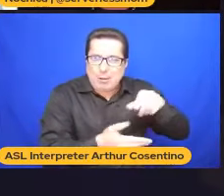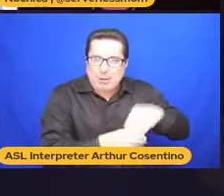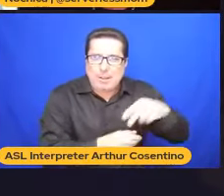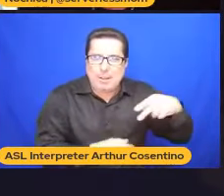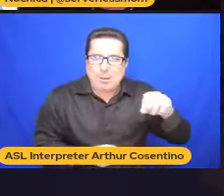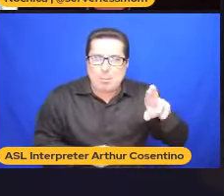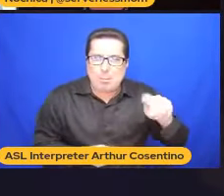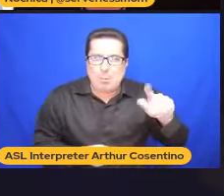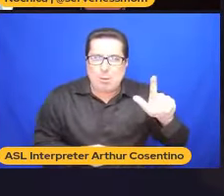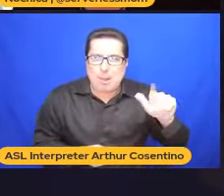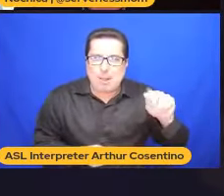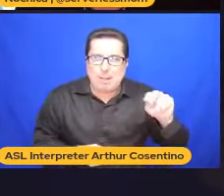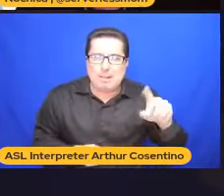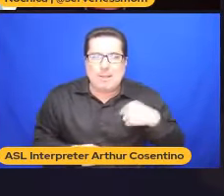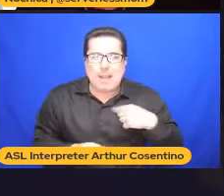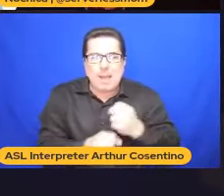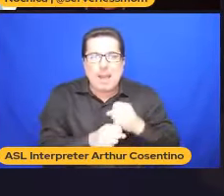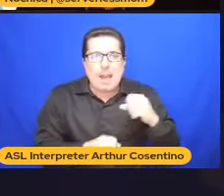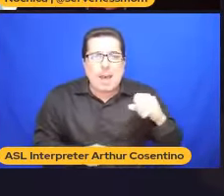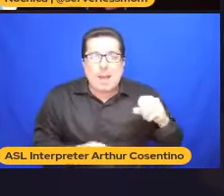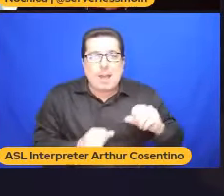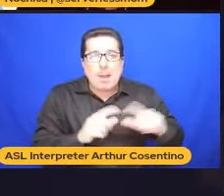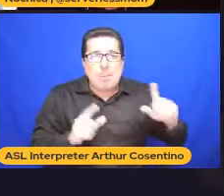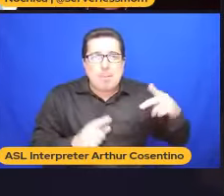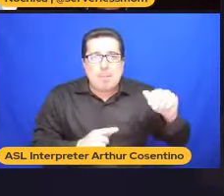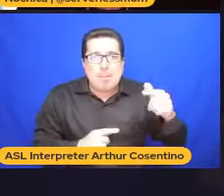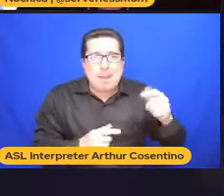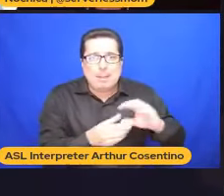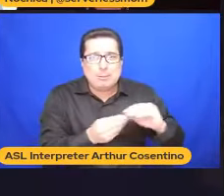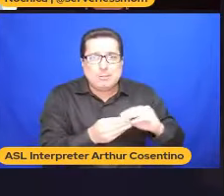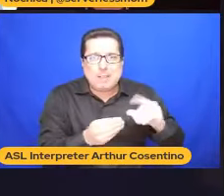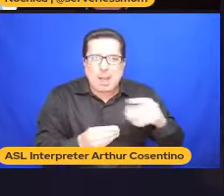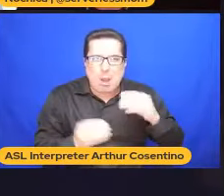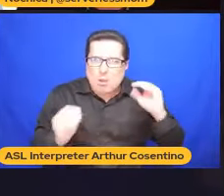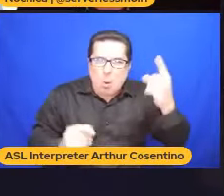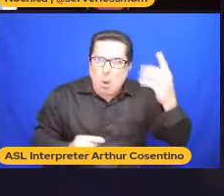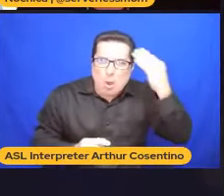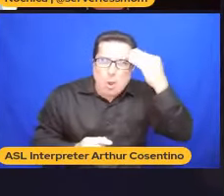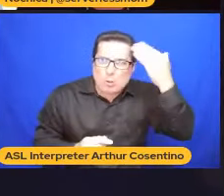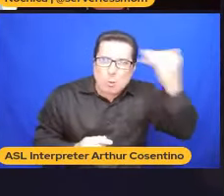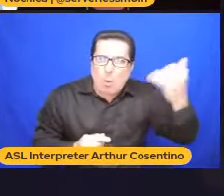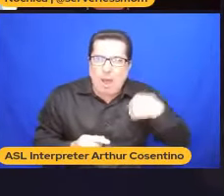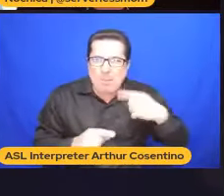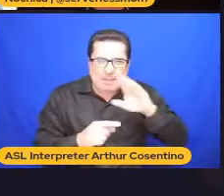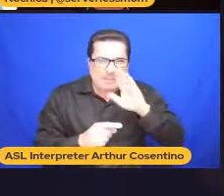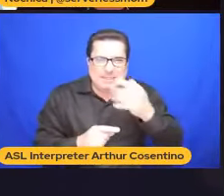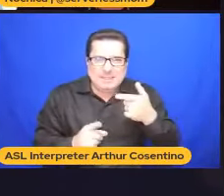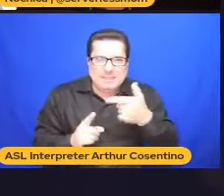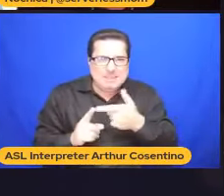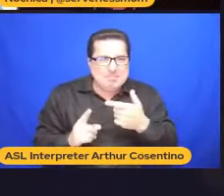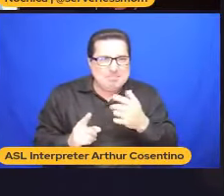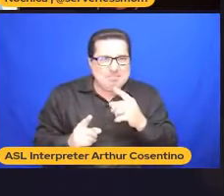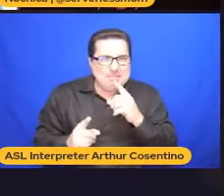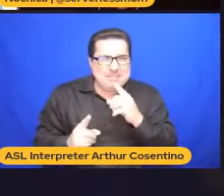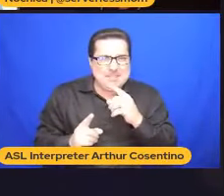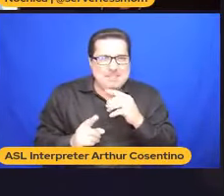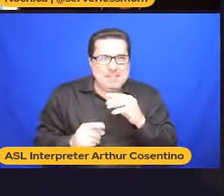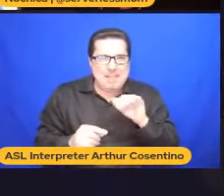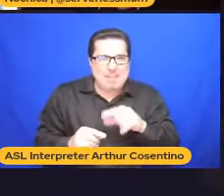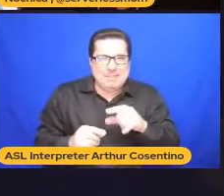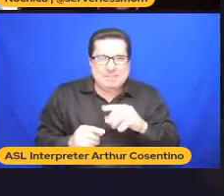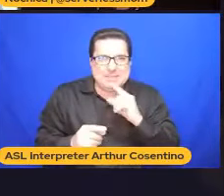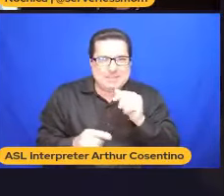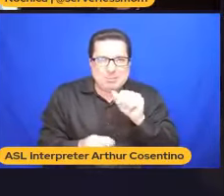what I got was a page saying, hey, nobody knows why, but we think maybe Redis is not working correctly. And this, of course,